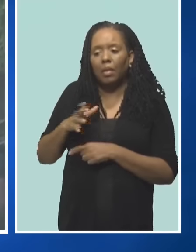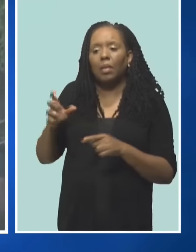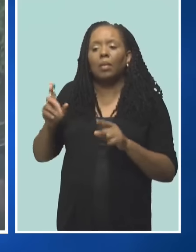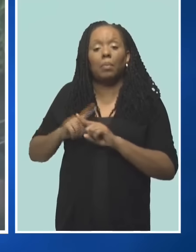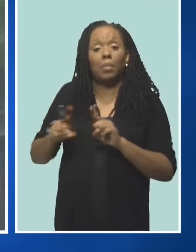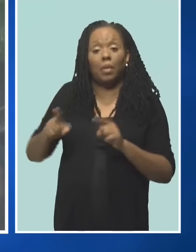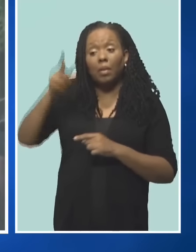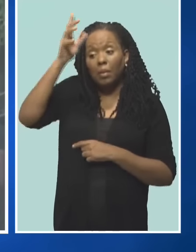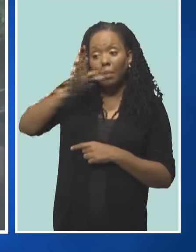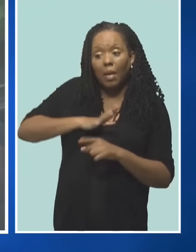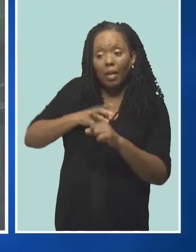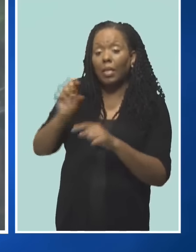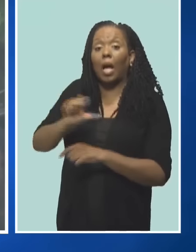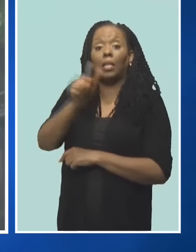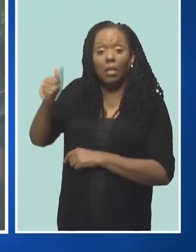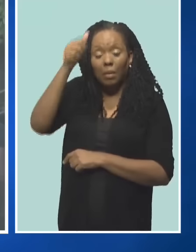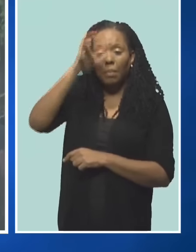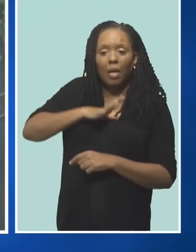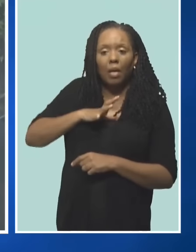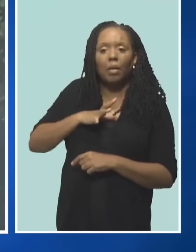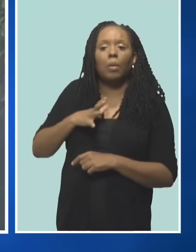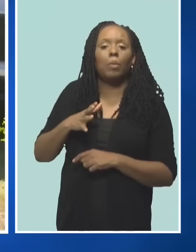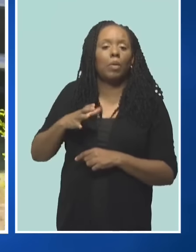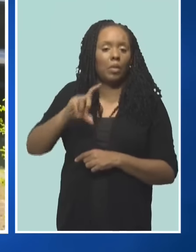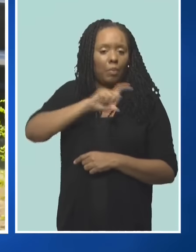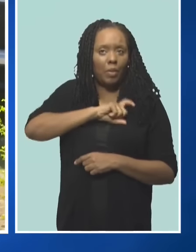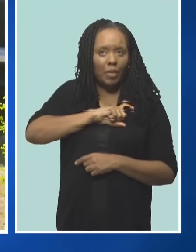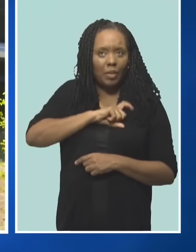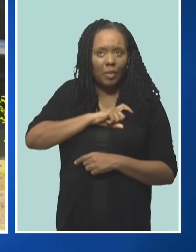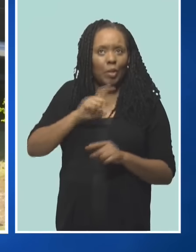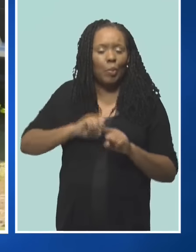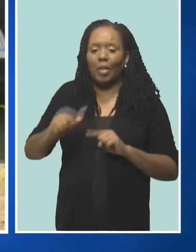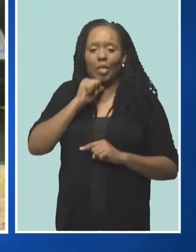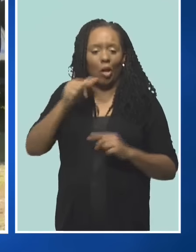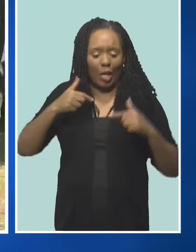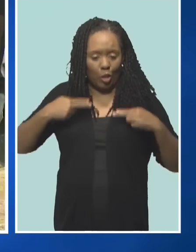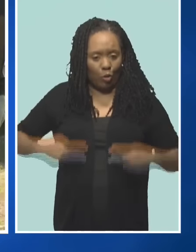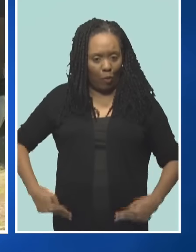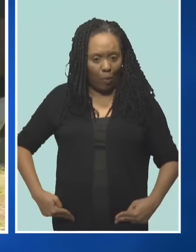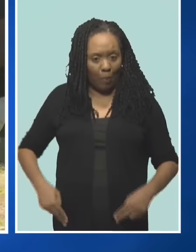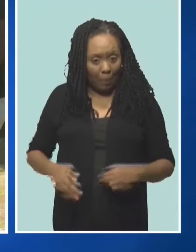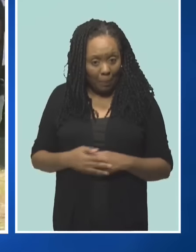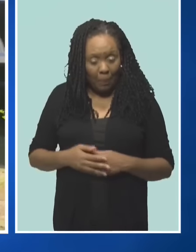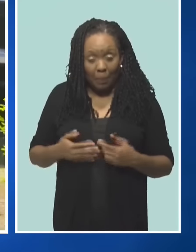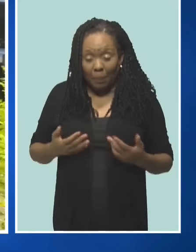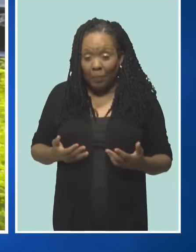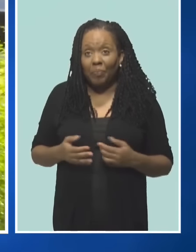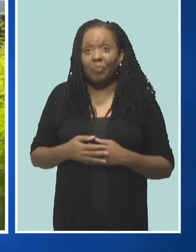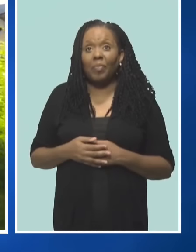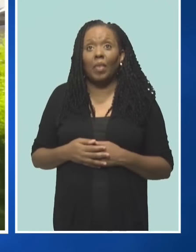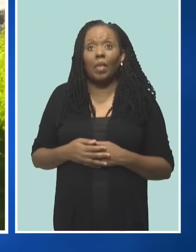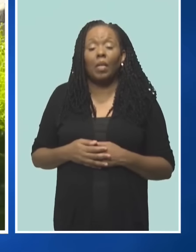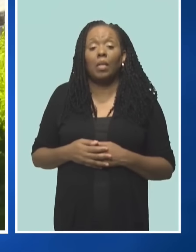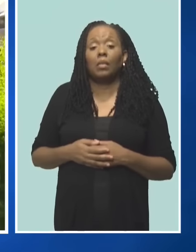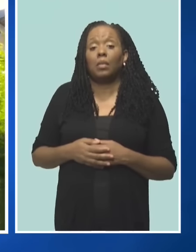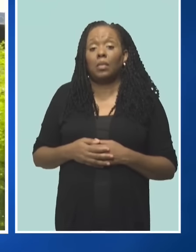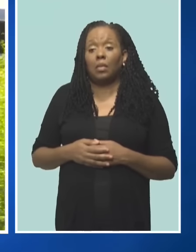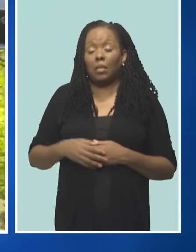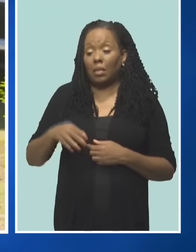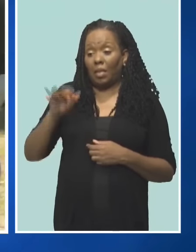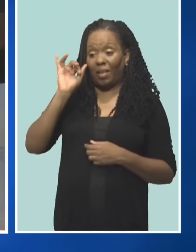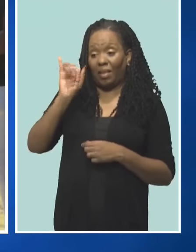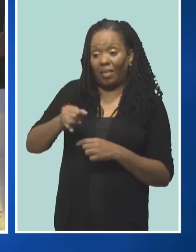off-duty police officer. There was reportedly an exchange of gunfire resulting in two of the assailants being injured. However,